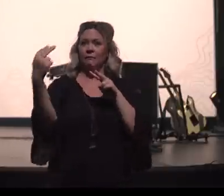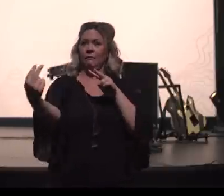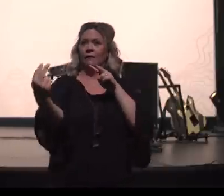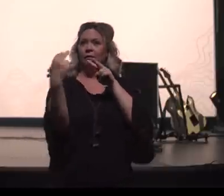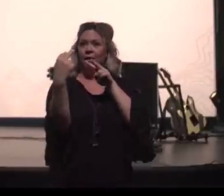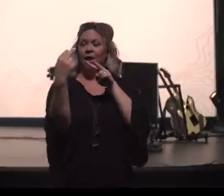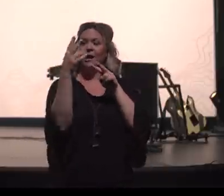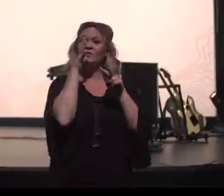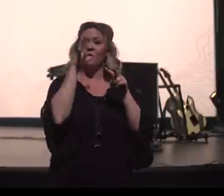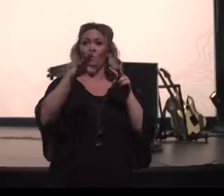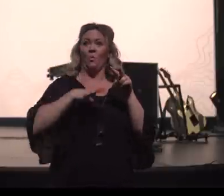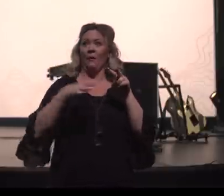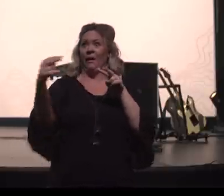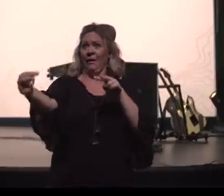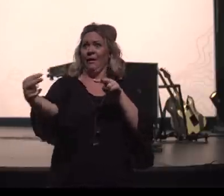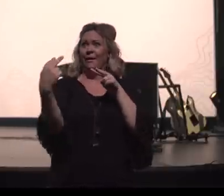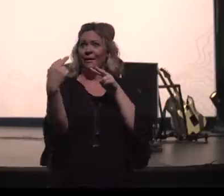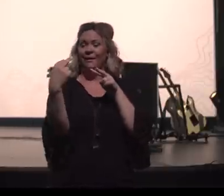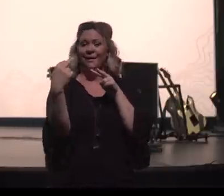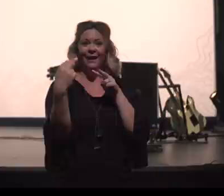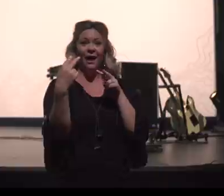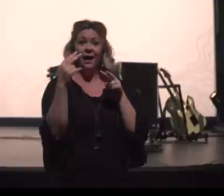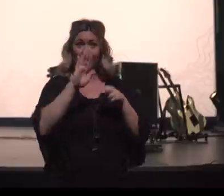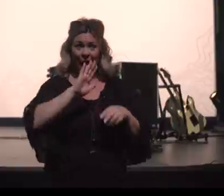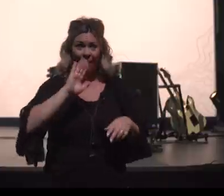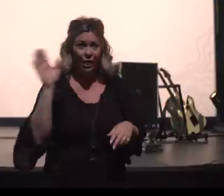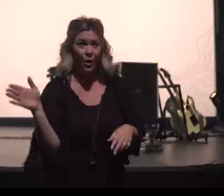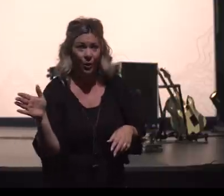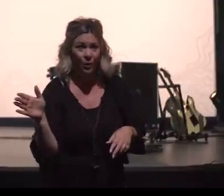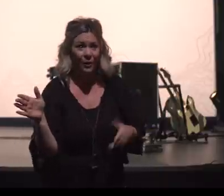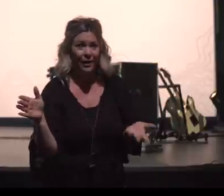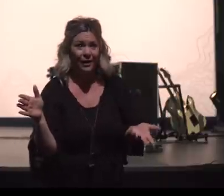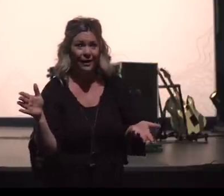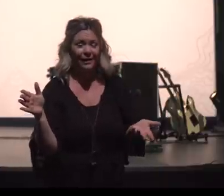looked right at me, and she's like, hello?